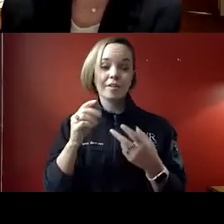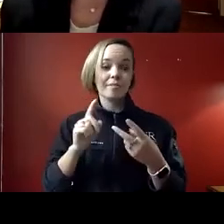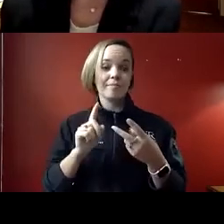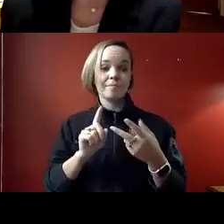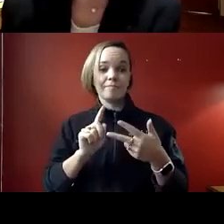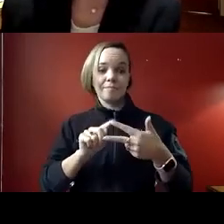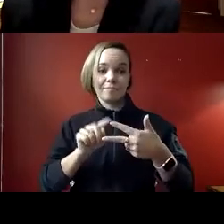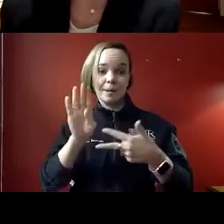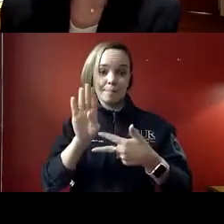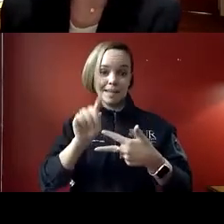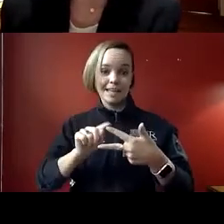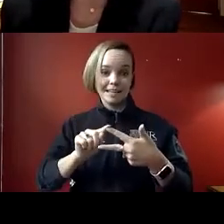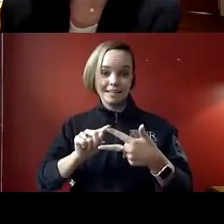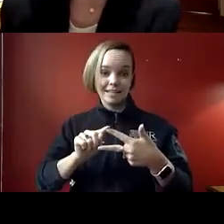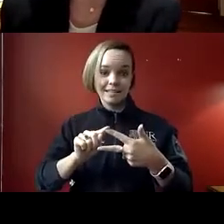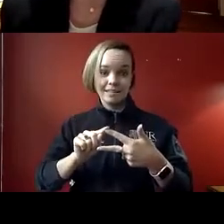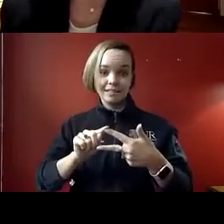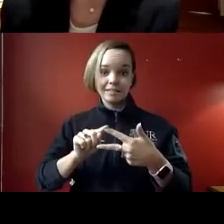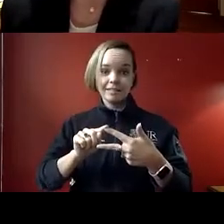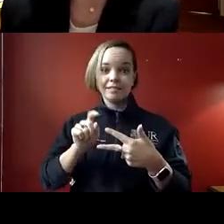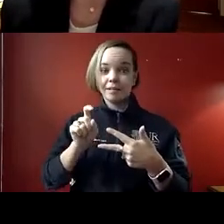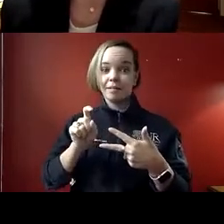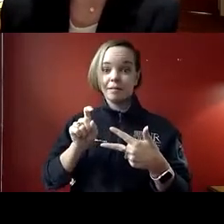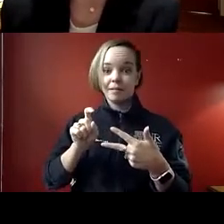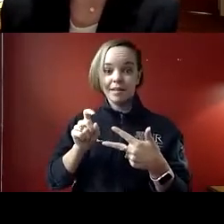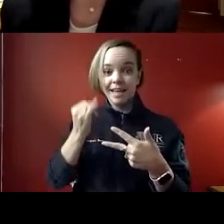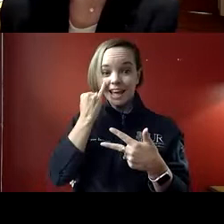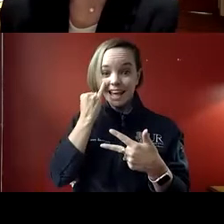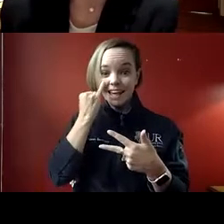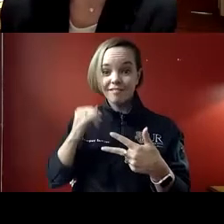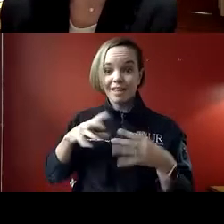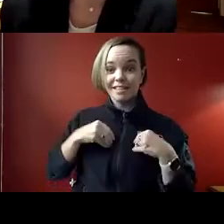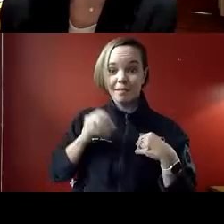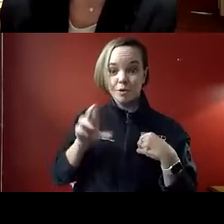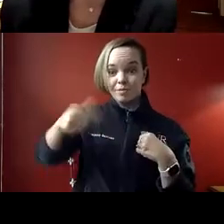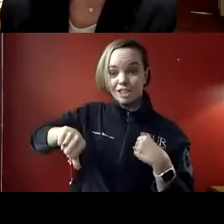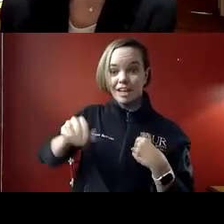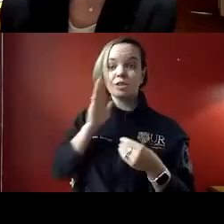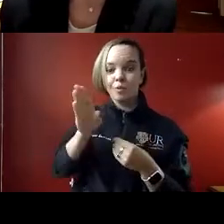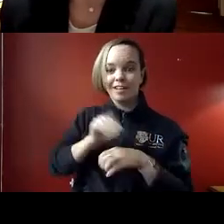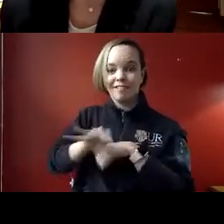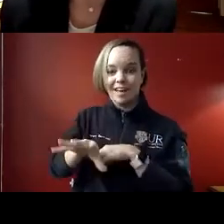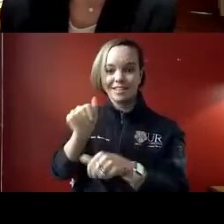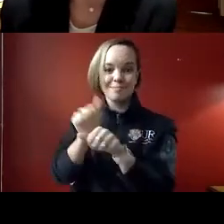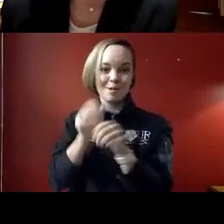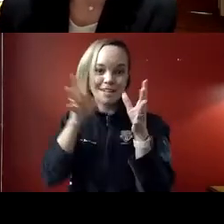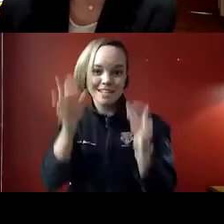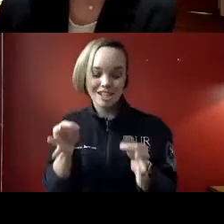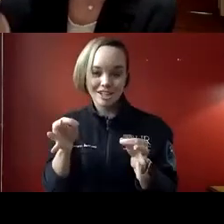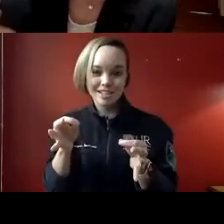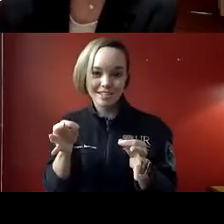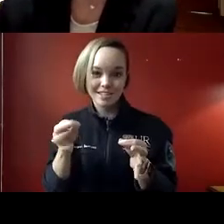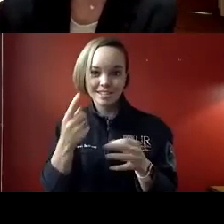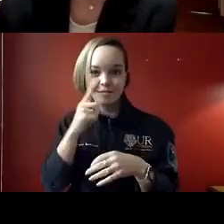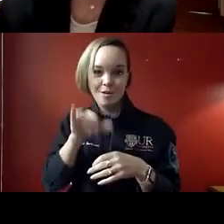submission to or rejection of such conduct by an individual used as a basis for employment decisions affecting such an individual.